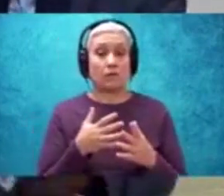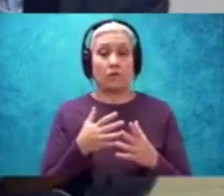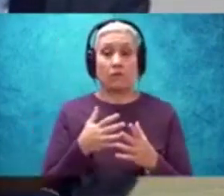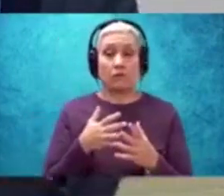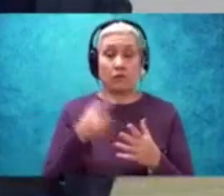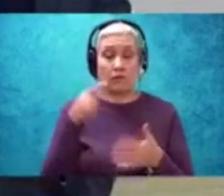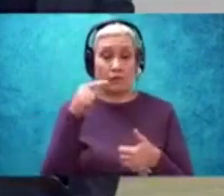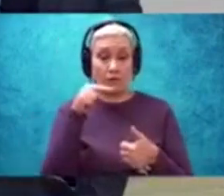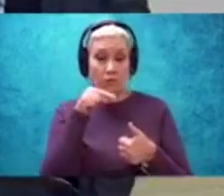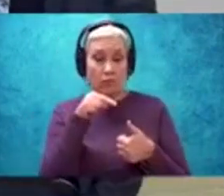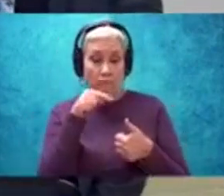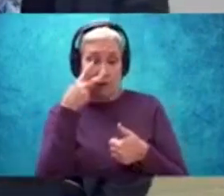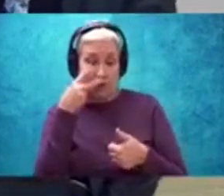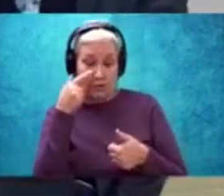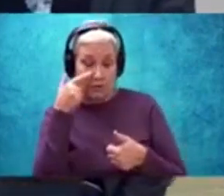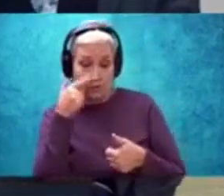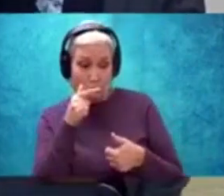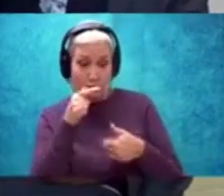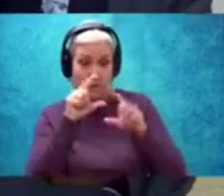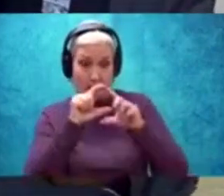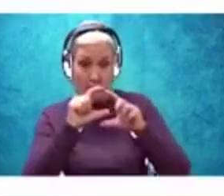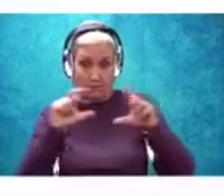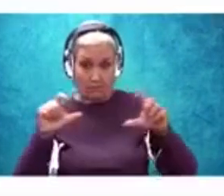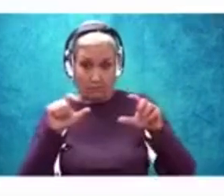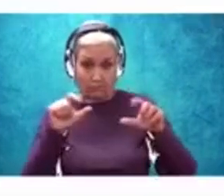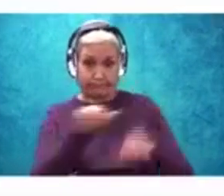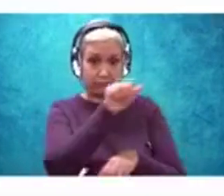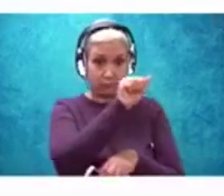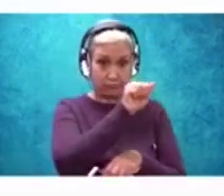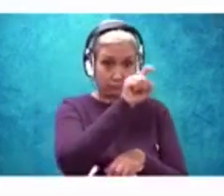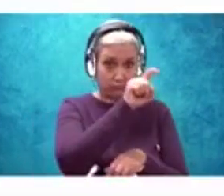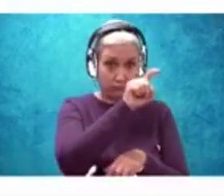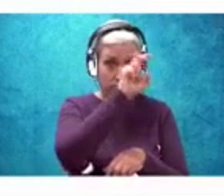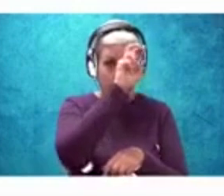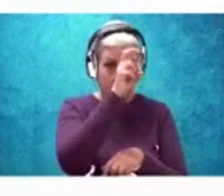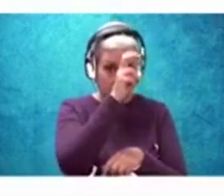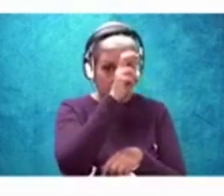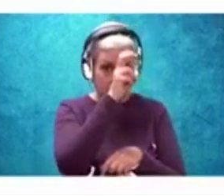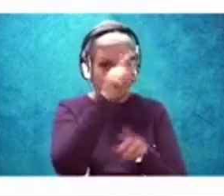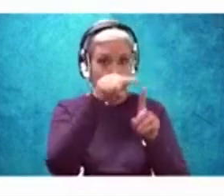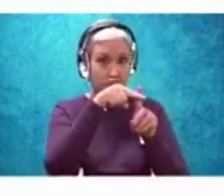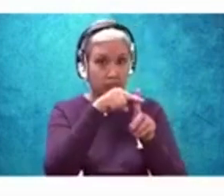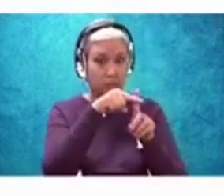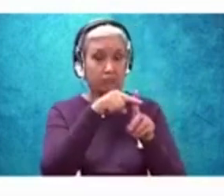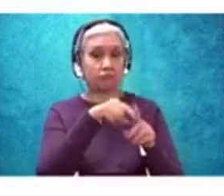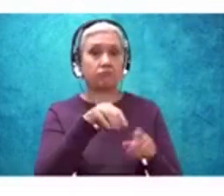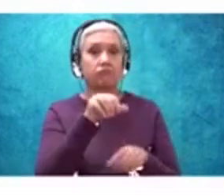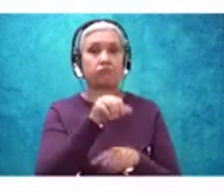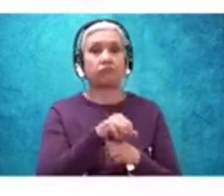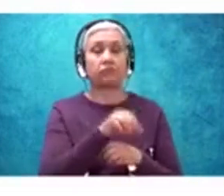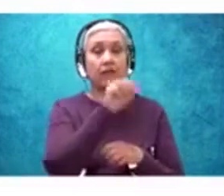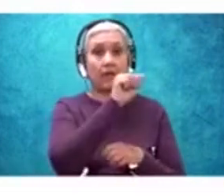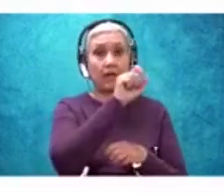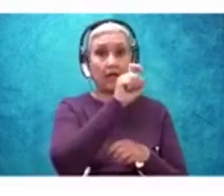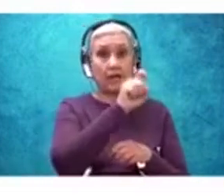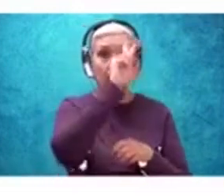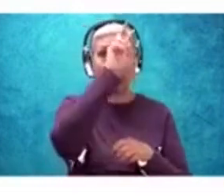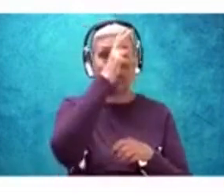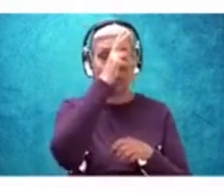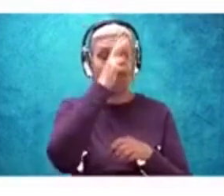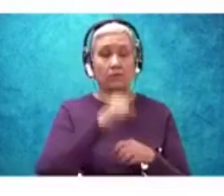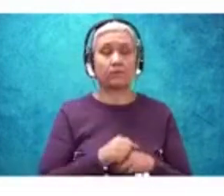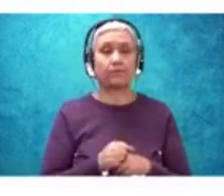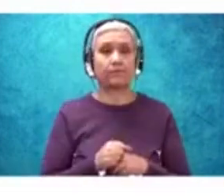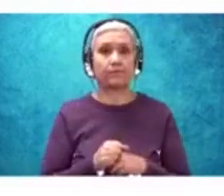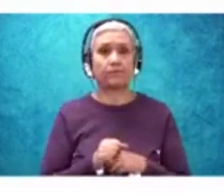looking at a quadratic equation in standard form, like I've noted before, we're going to place the values of ax squared, so where that